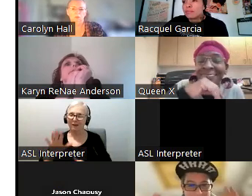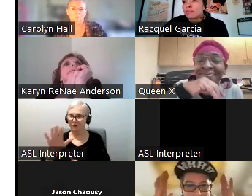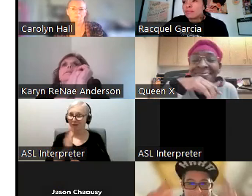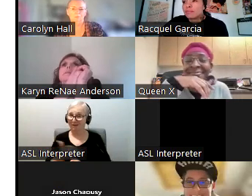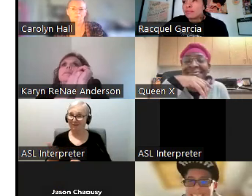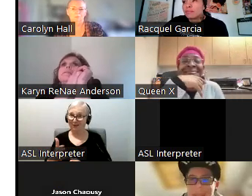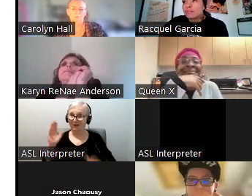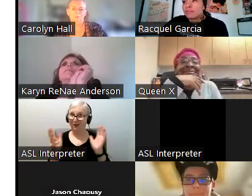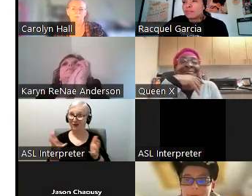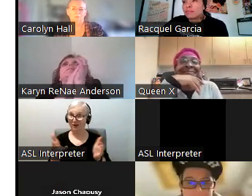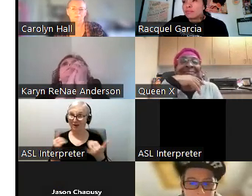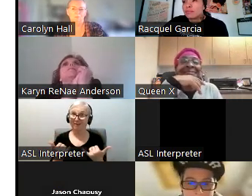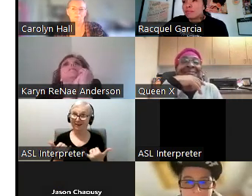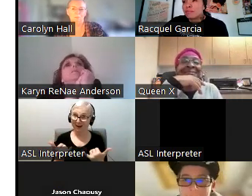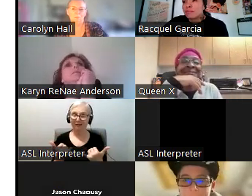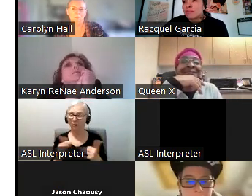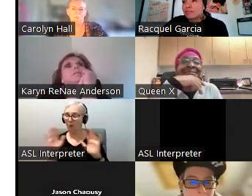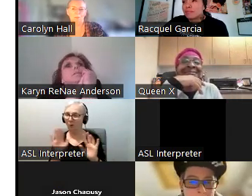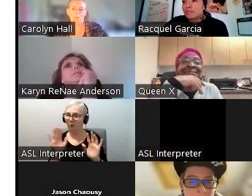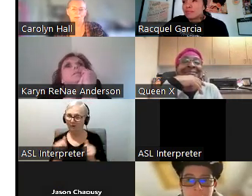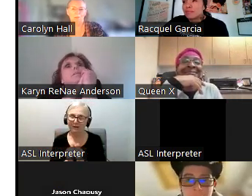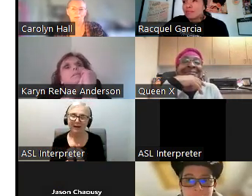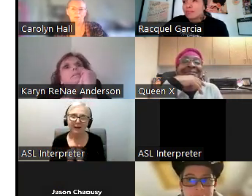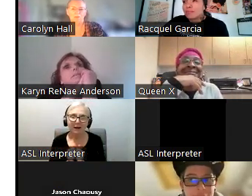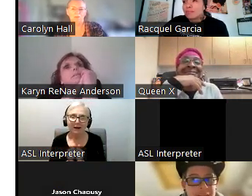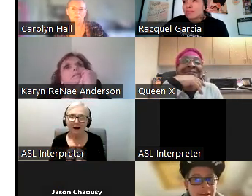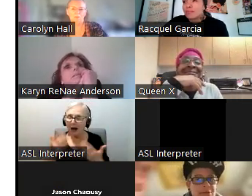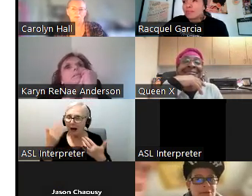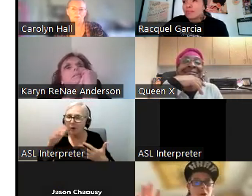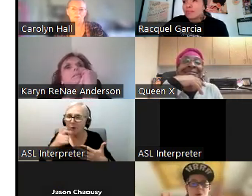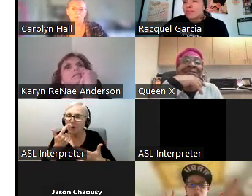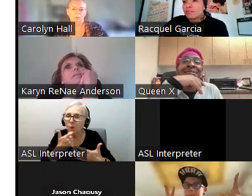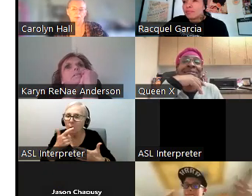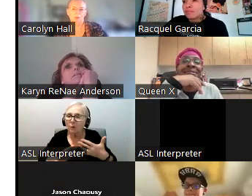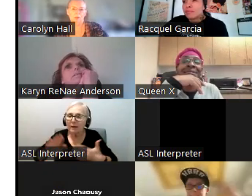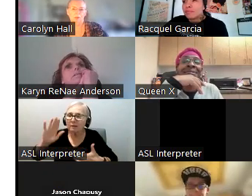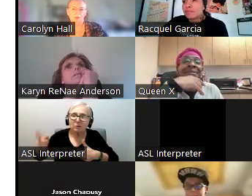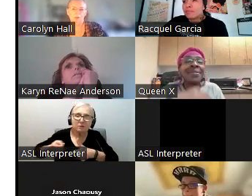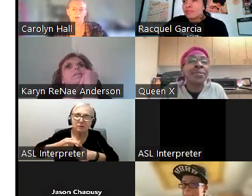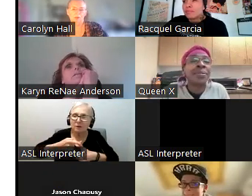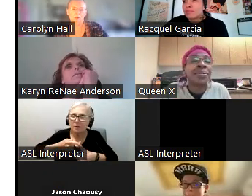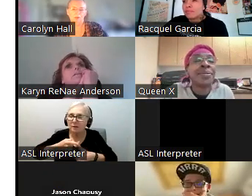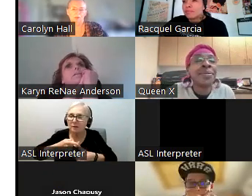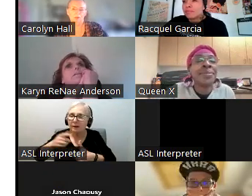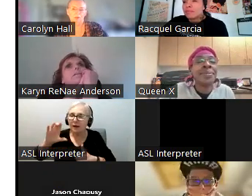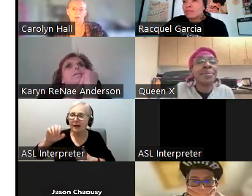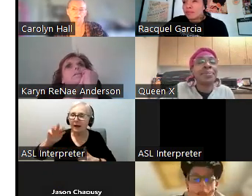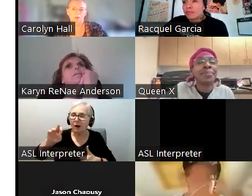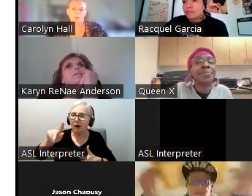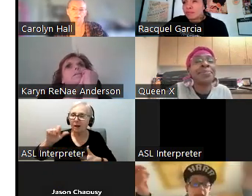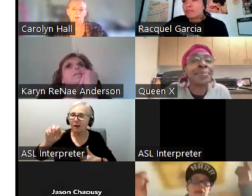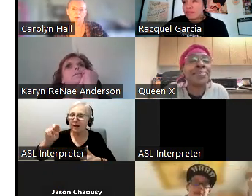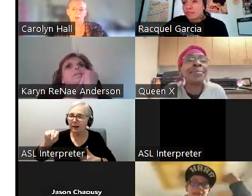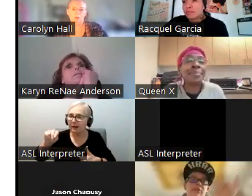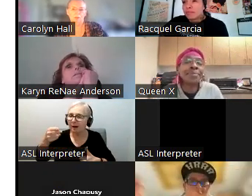I'm doing it. I don't know whose hand was up. So I believe it's Carolyn Hall. Carolyn, go ahead.